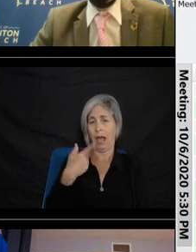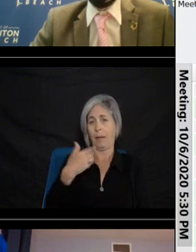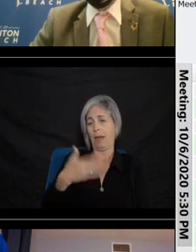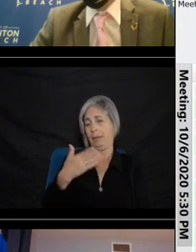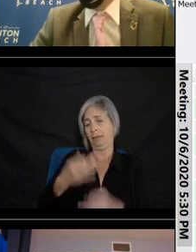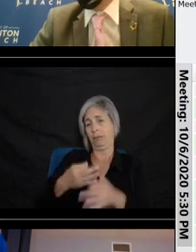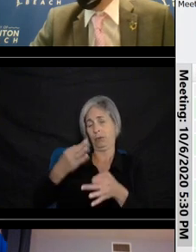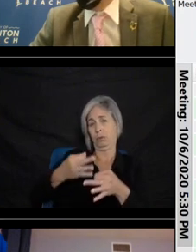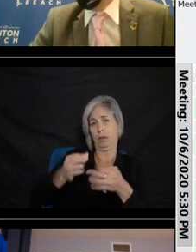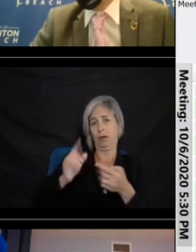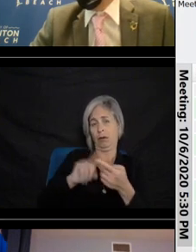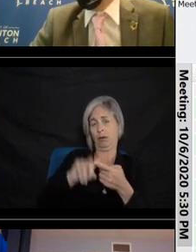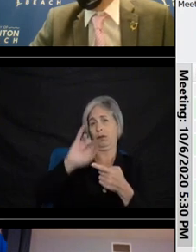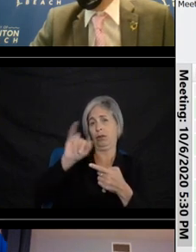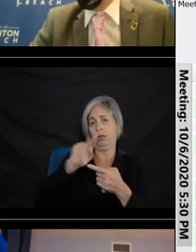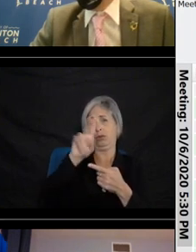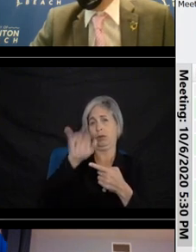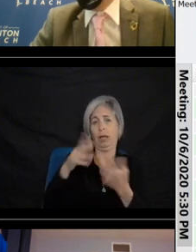until July.